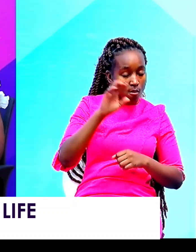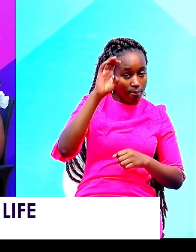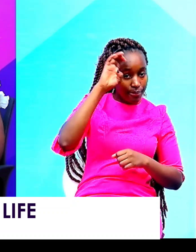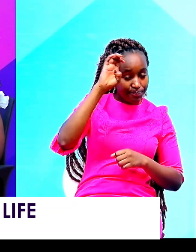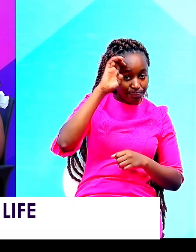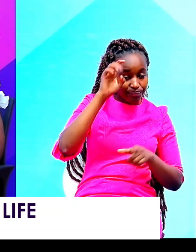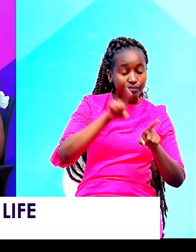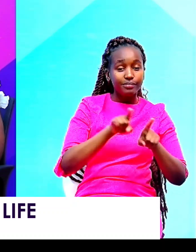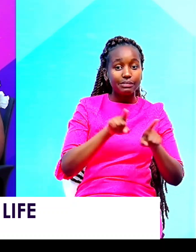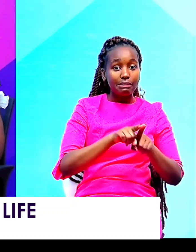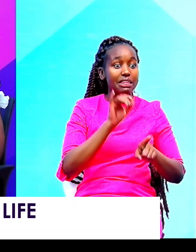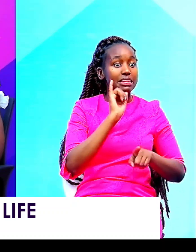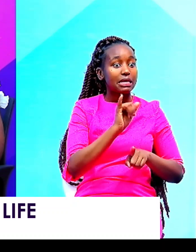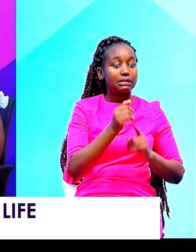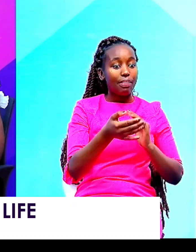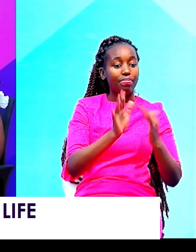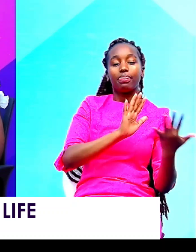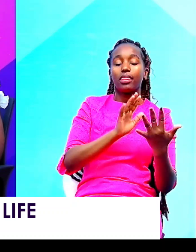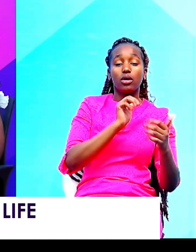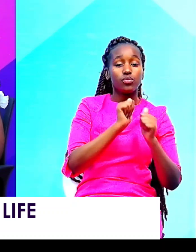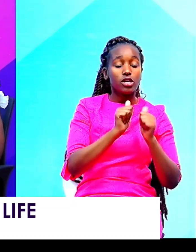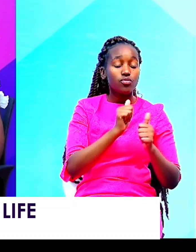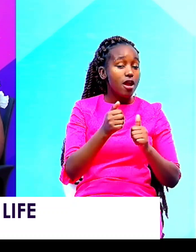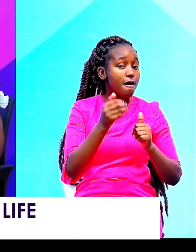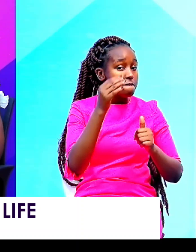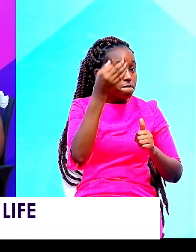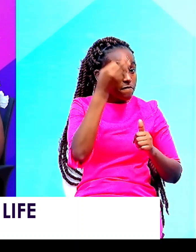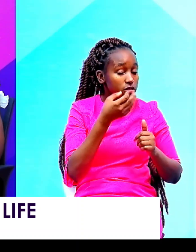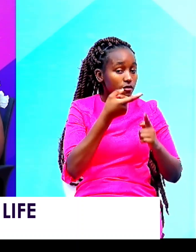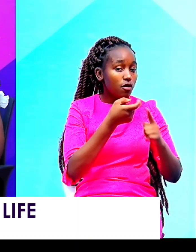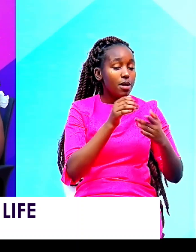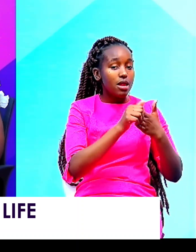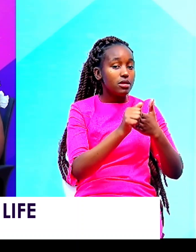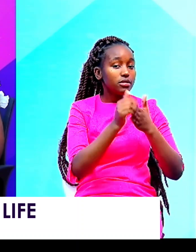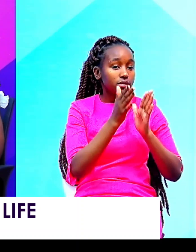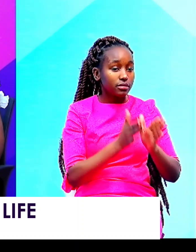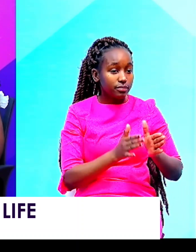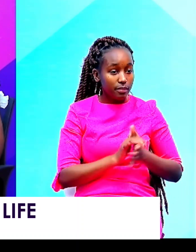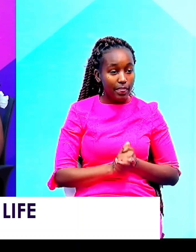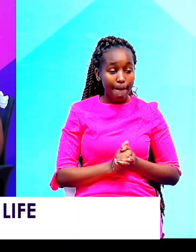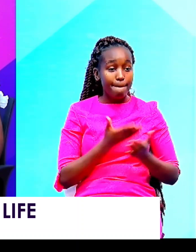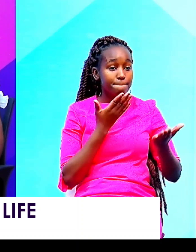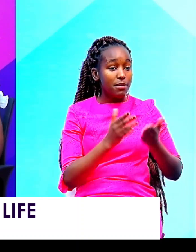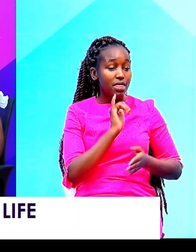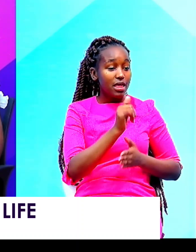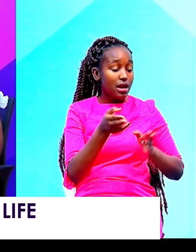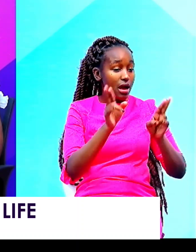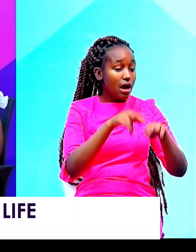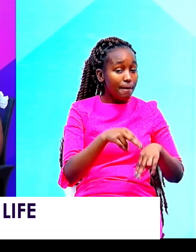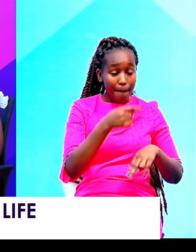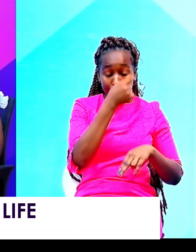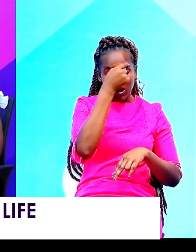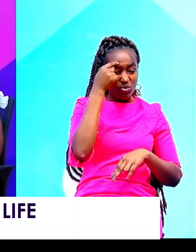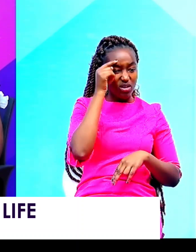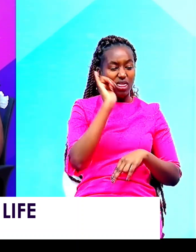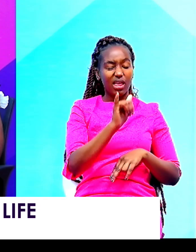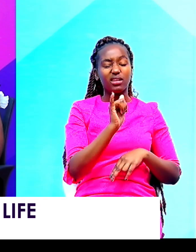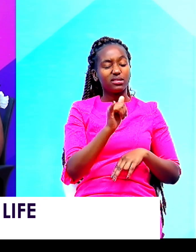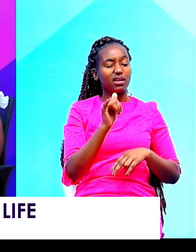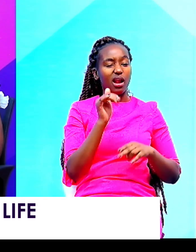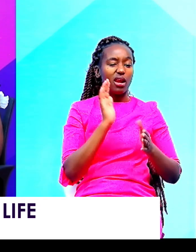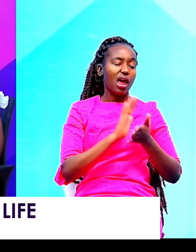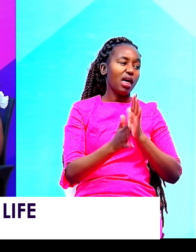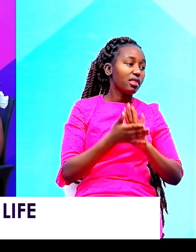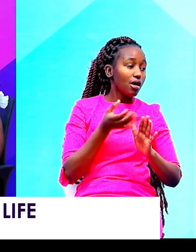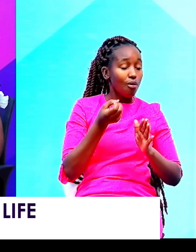and the backlash from the leadership? Is it a bluff? Okay.